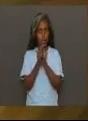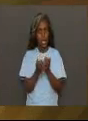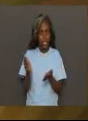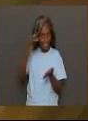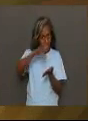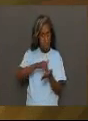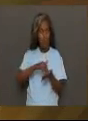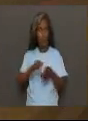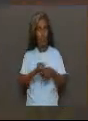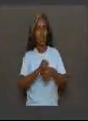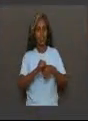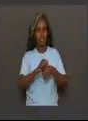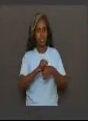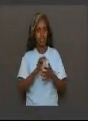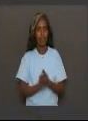review activity.